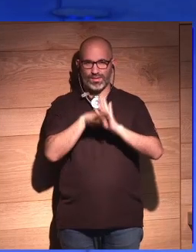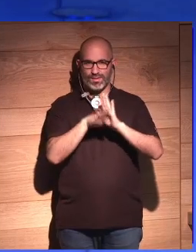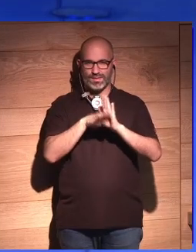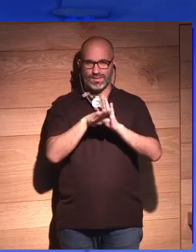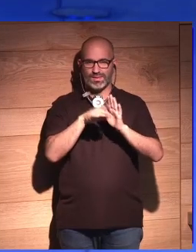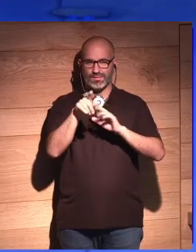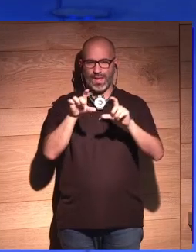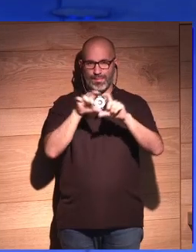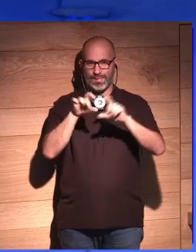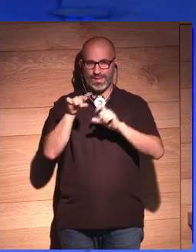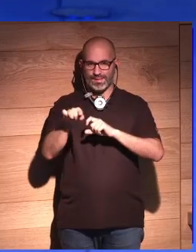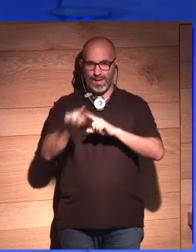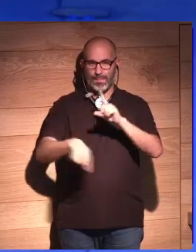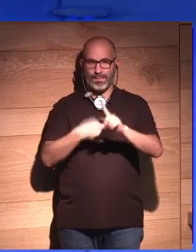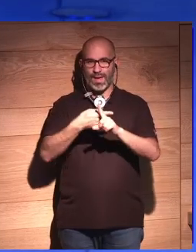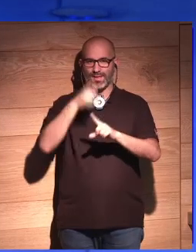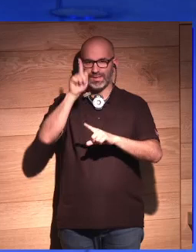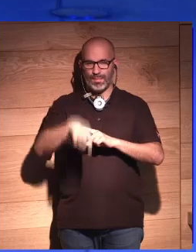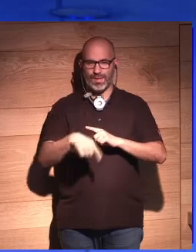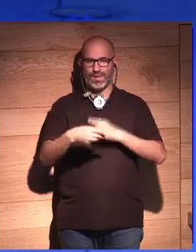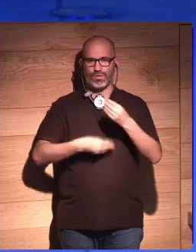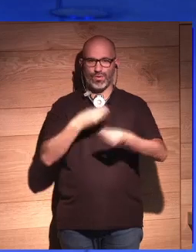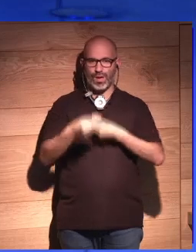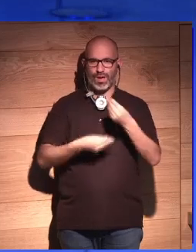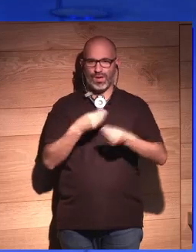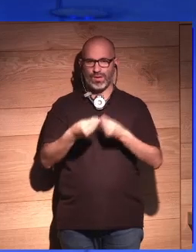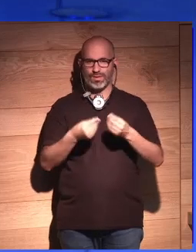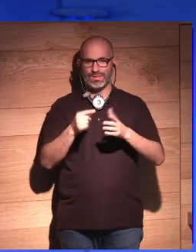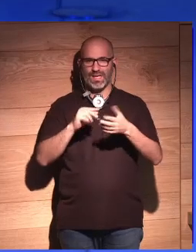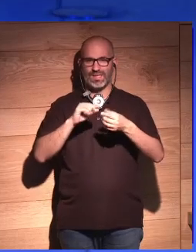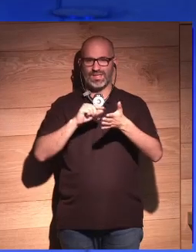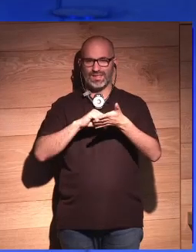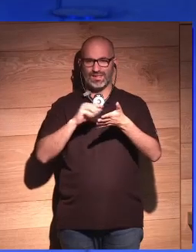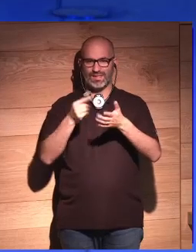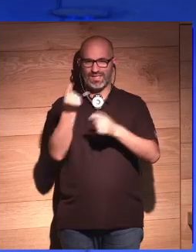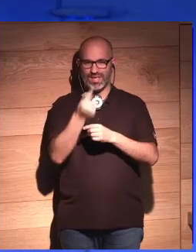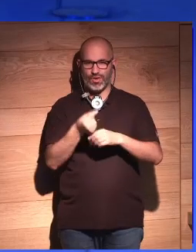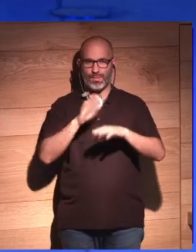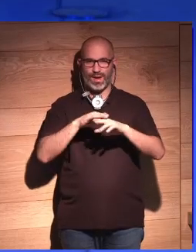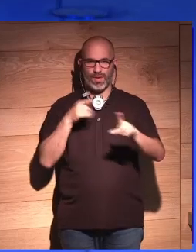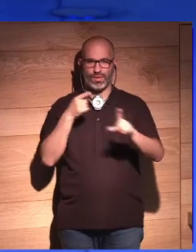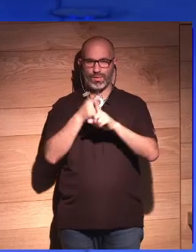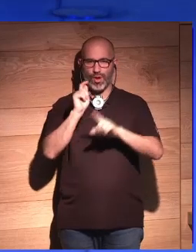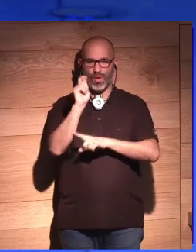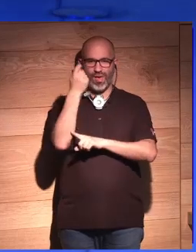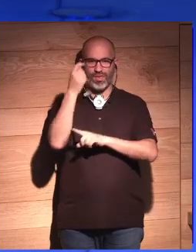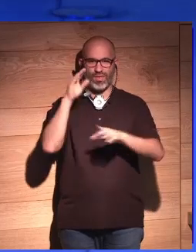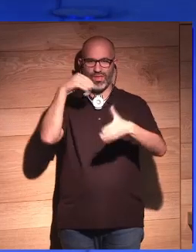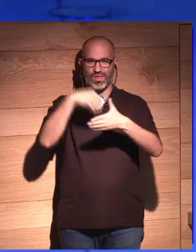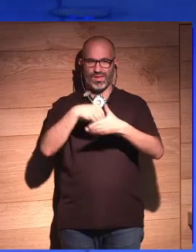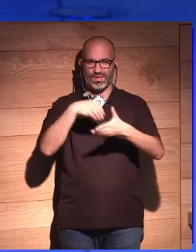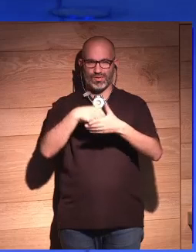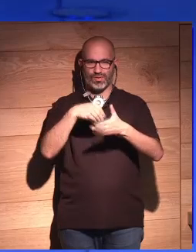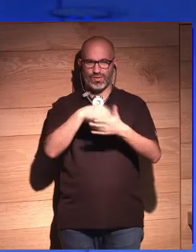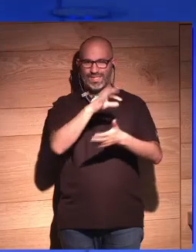programming. It was designed to follow innovation in storytelling as we found it at the crossroads of film, art,